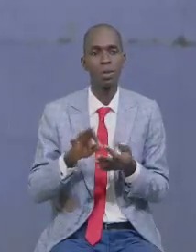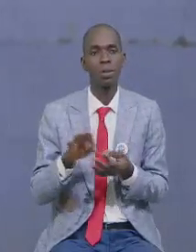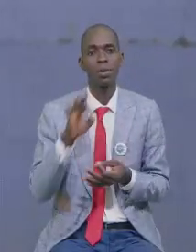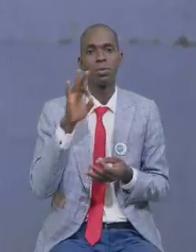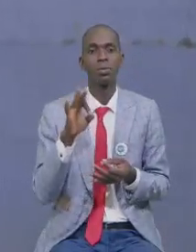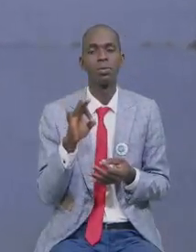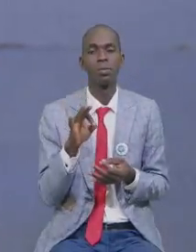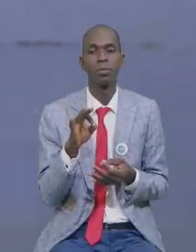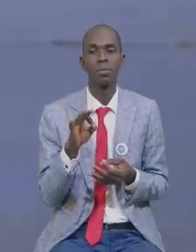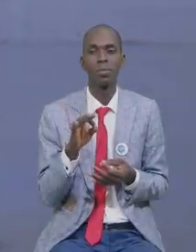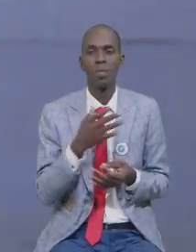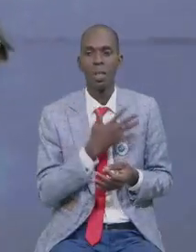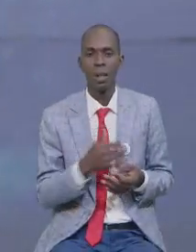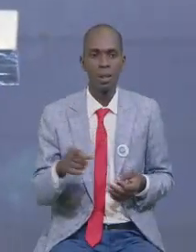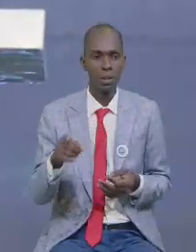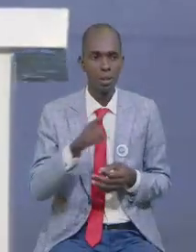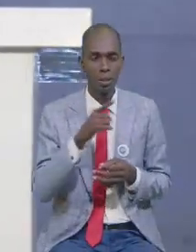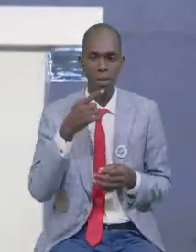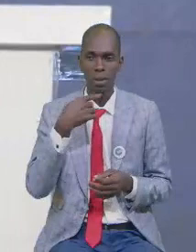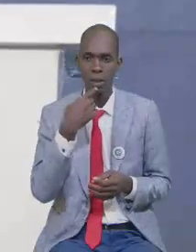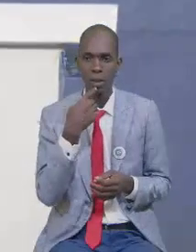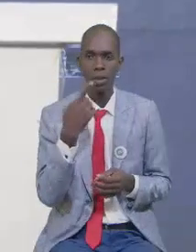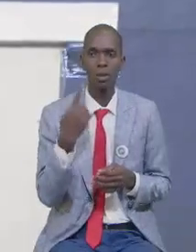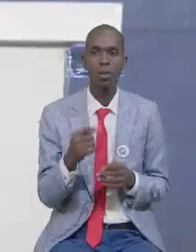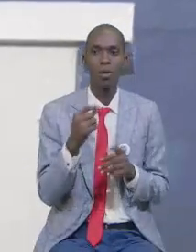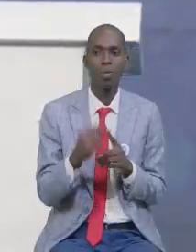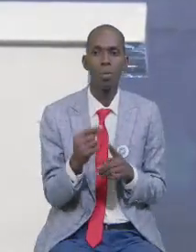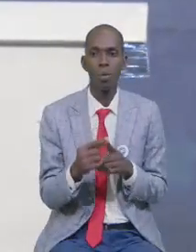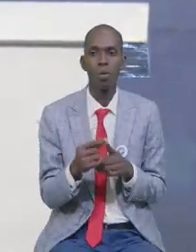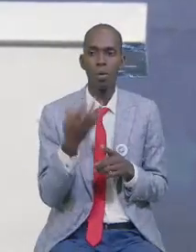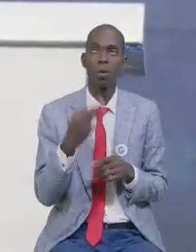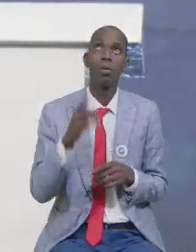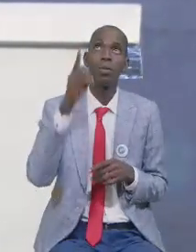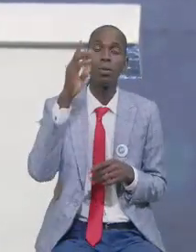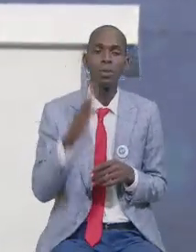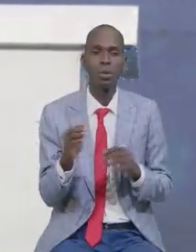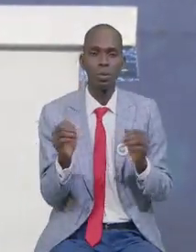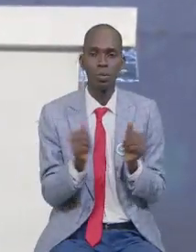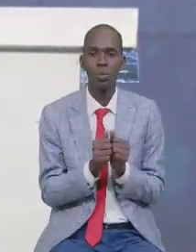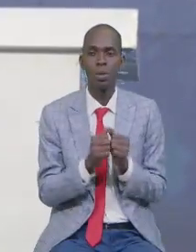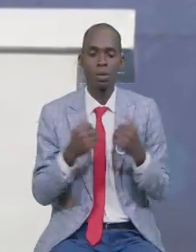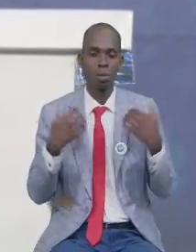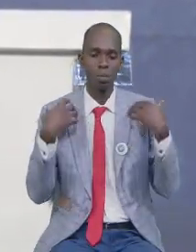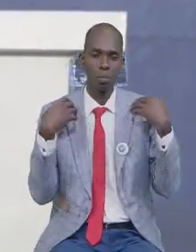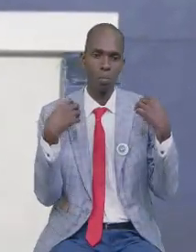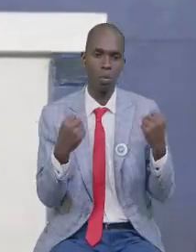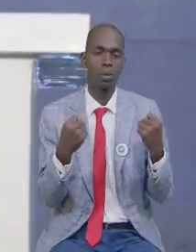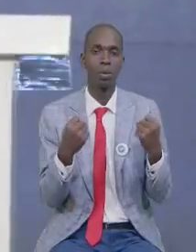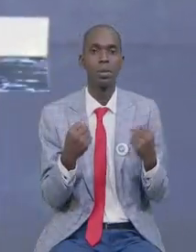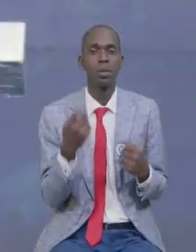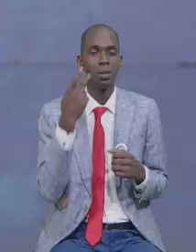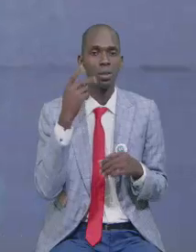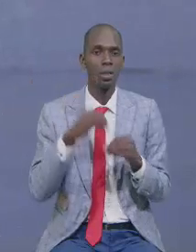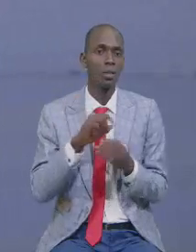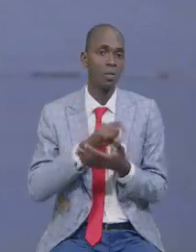Ghost, and they spake the word of God with boldness. Verse 33.